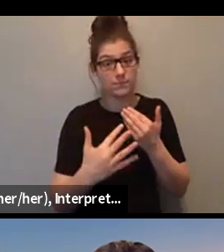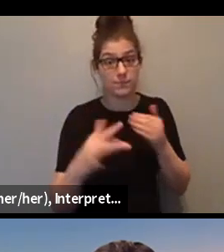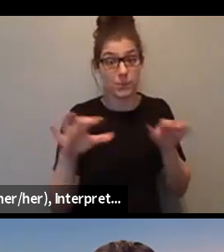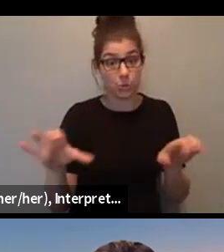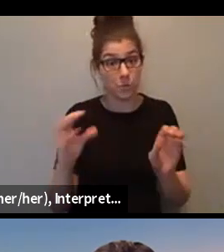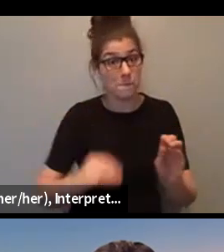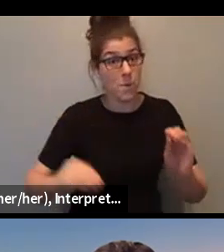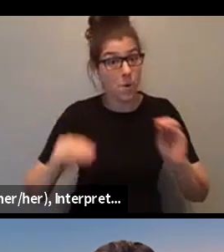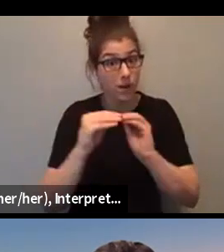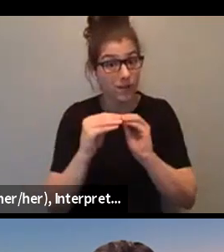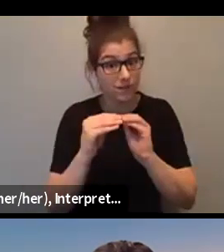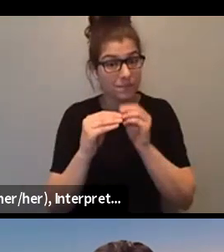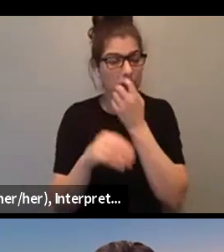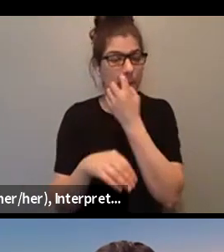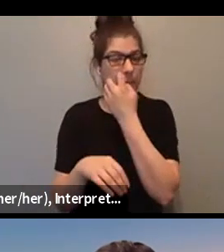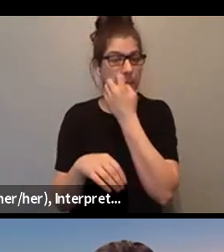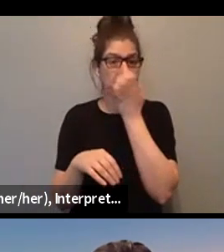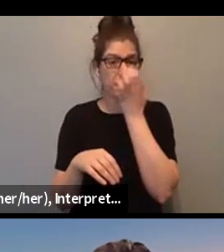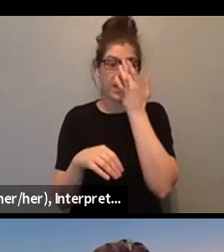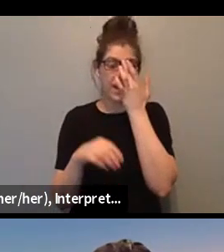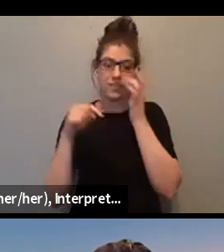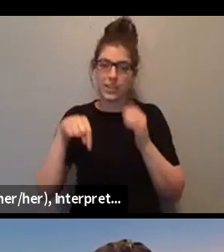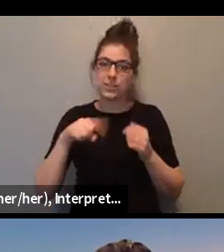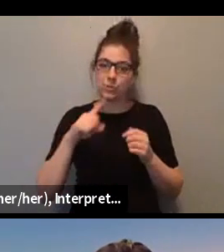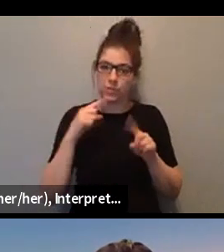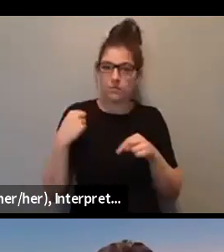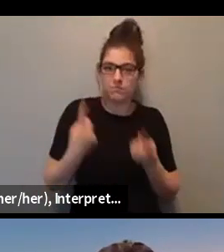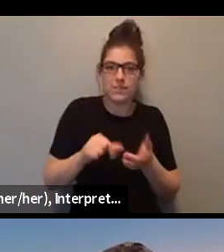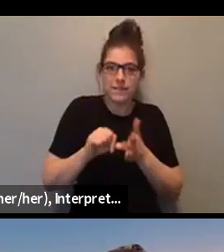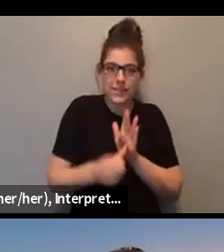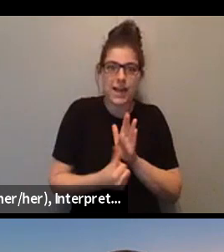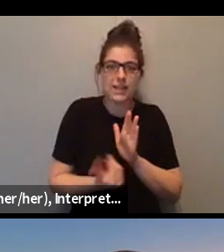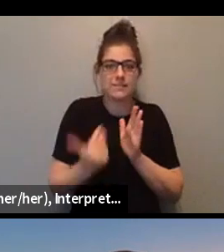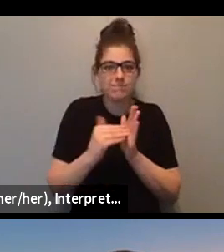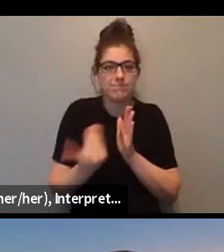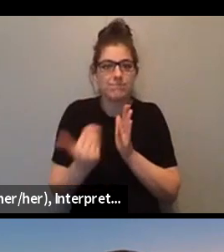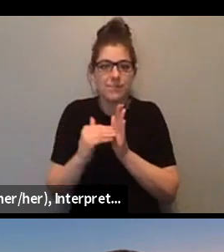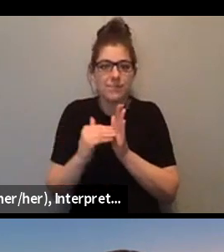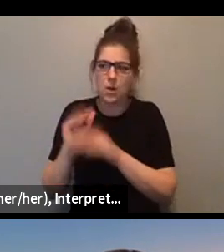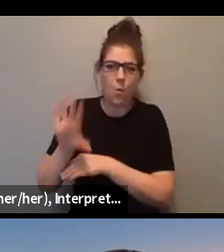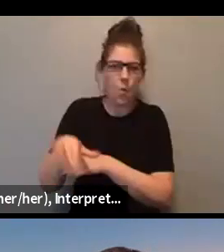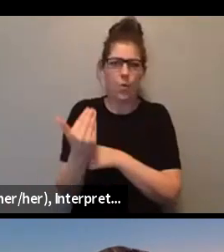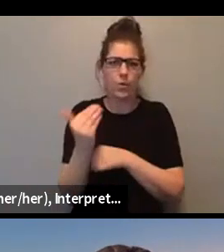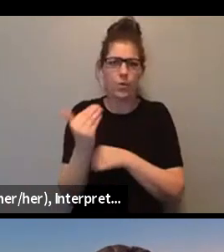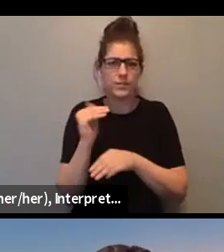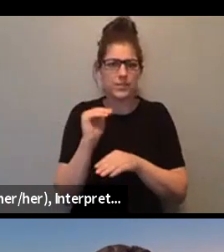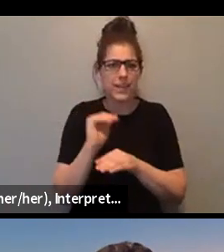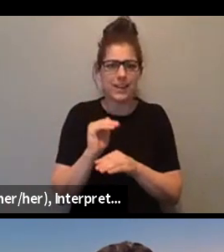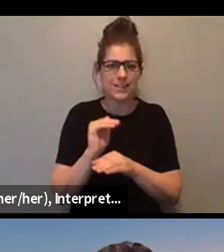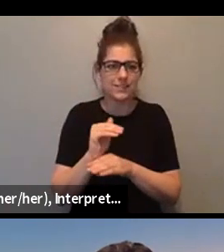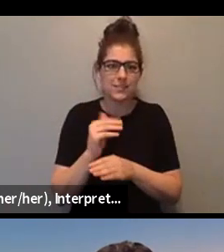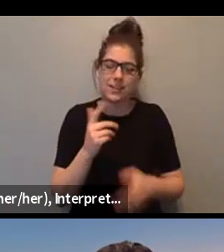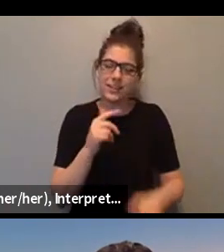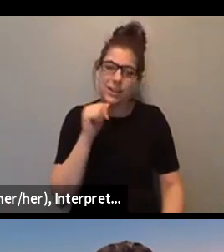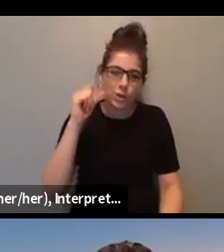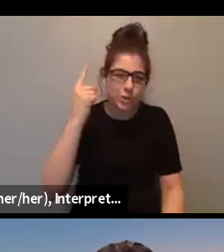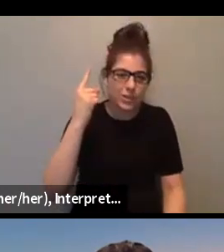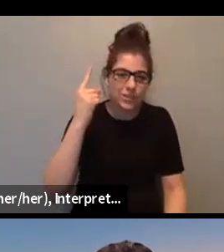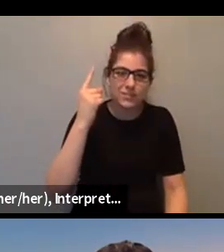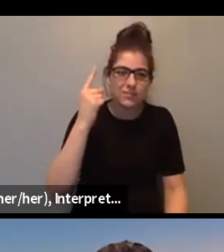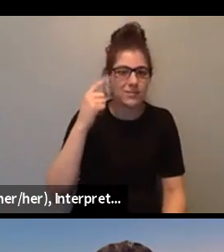night, it's not just by the phase one working group, it's not just by these readers, it's by all of